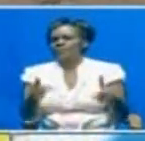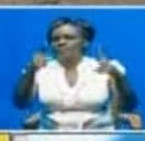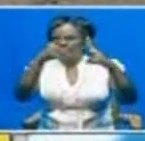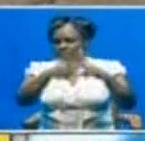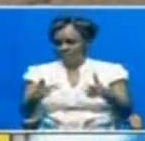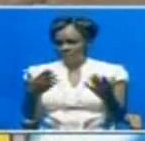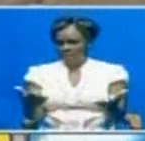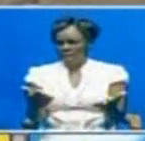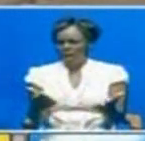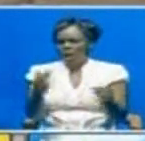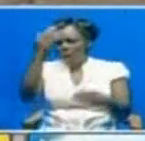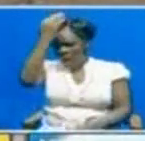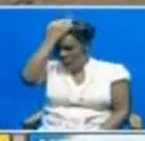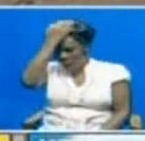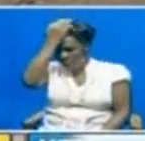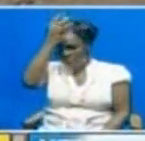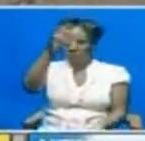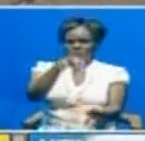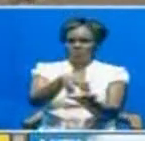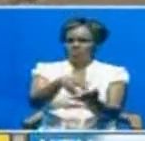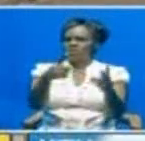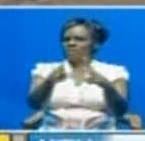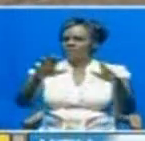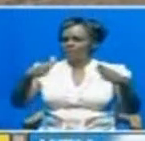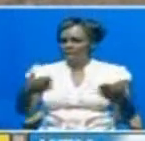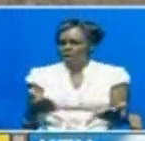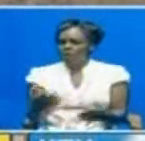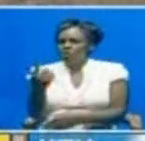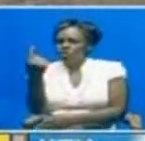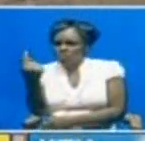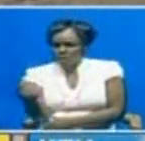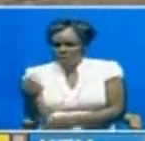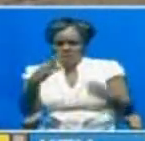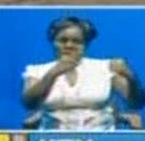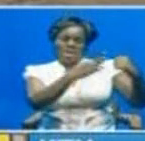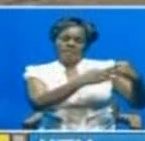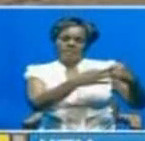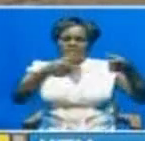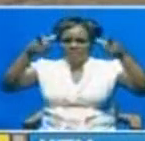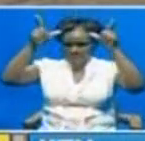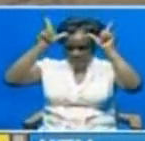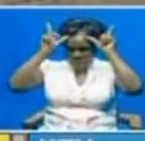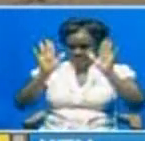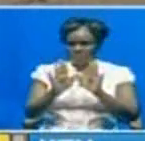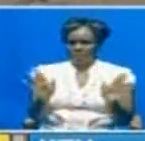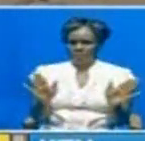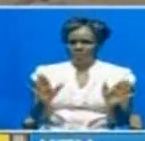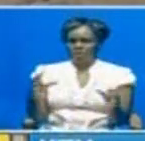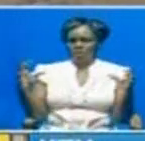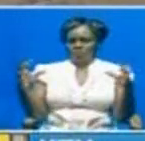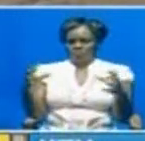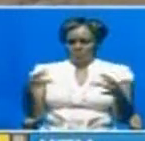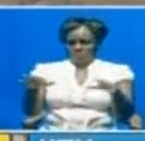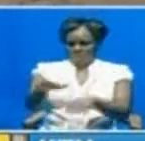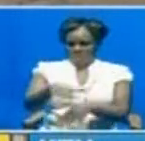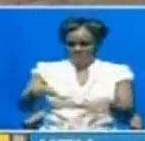started in a very humble situation, where I started in a cattle post with 8 cattle in a communal